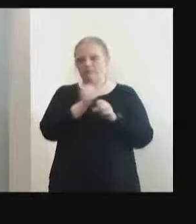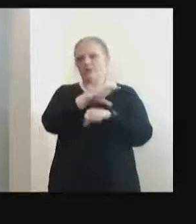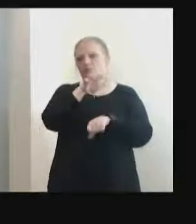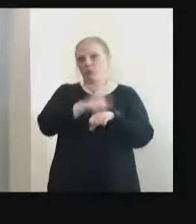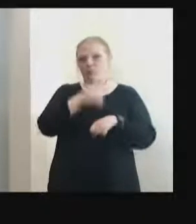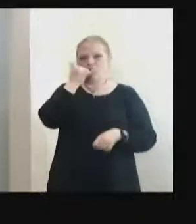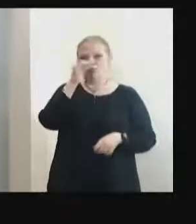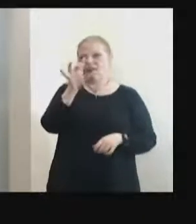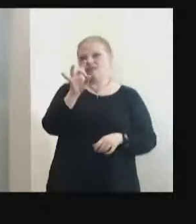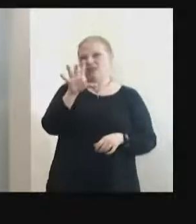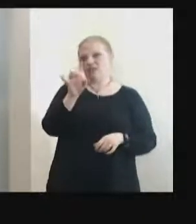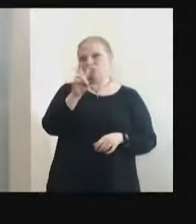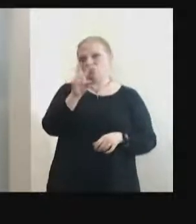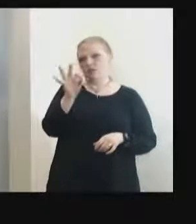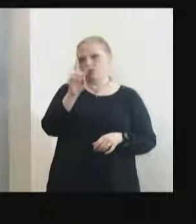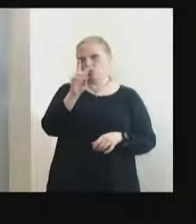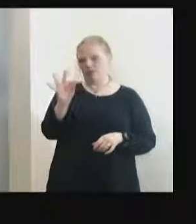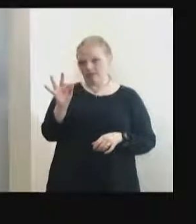by calling